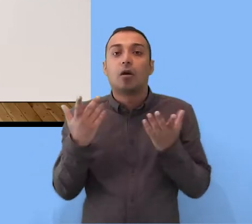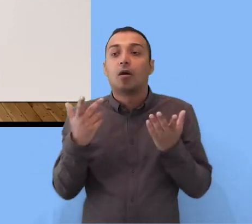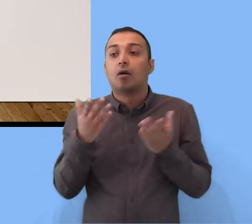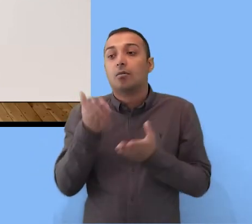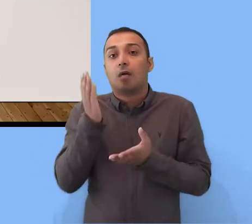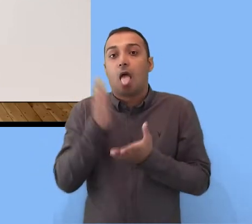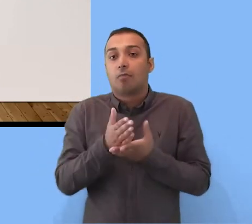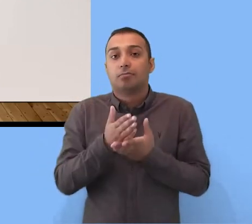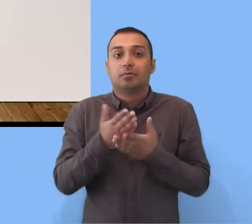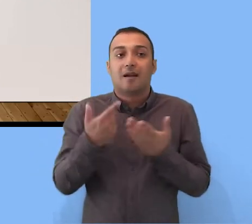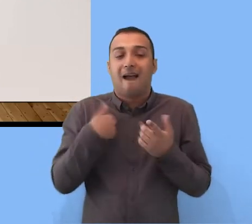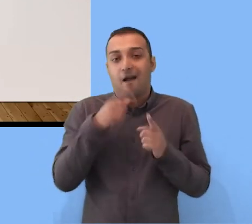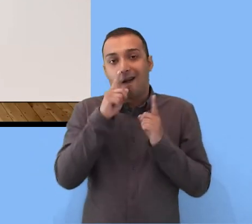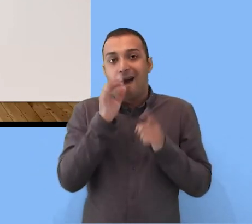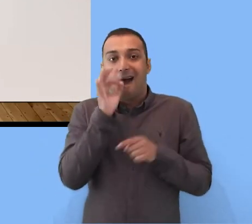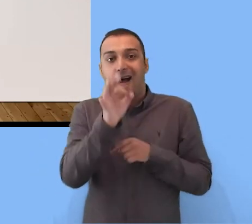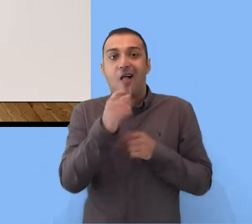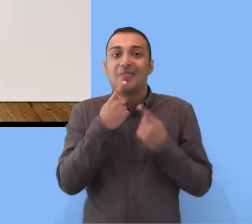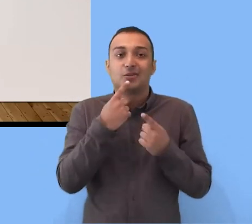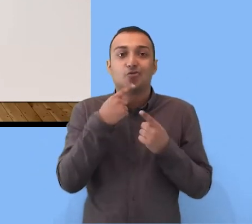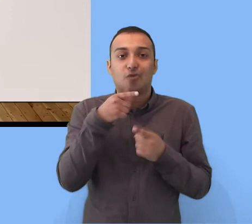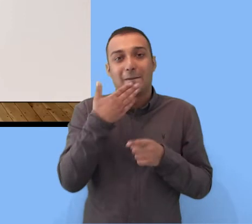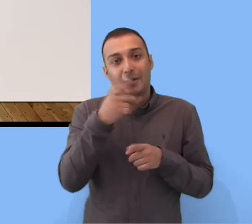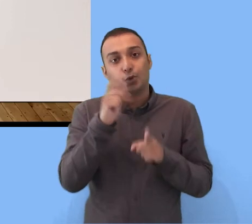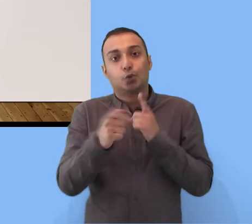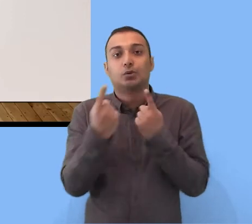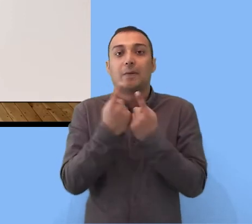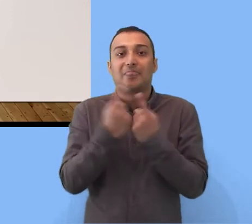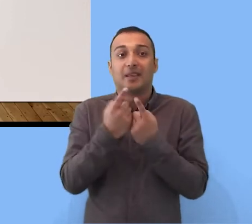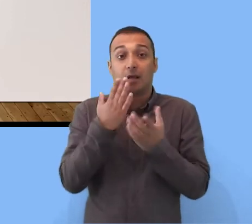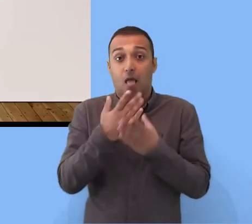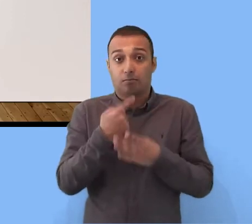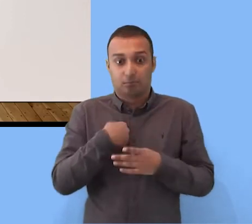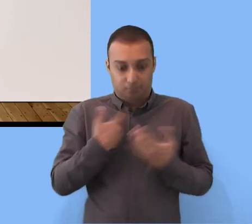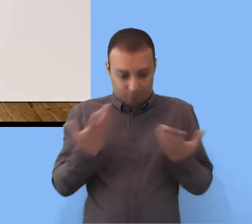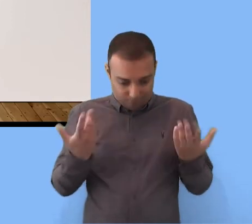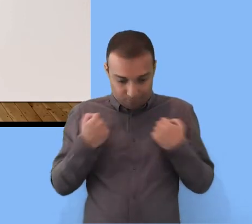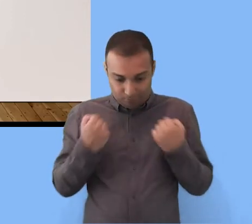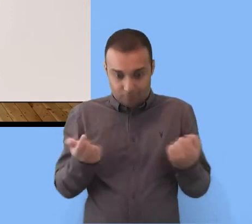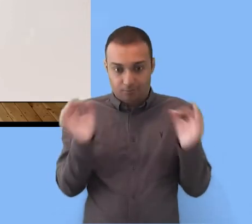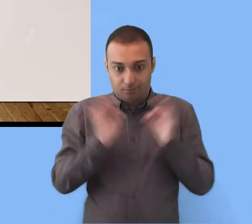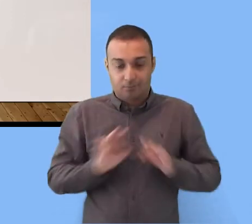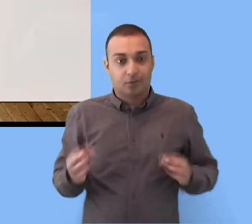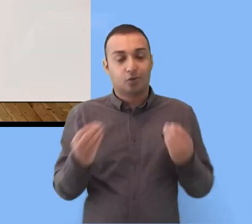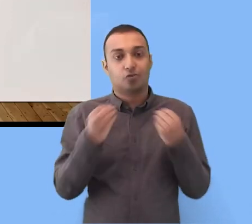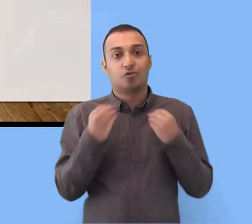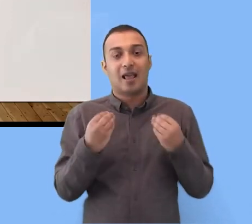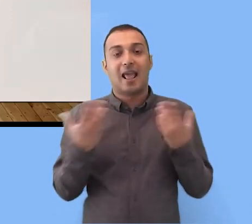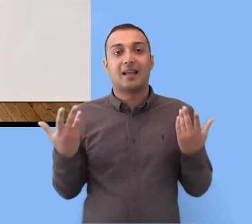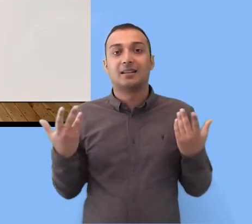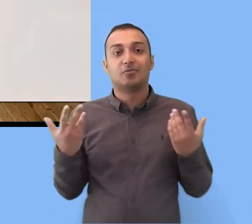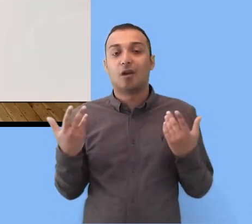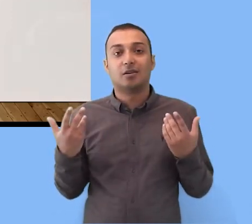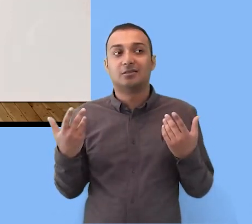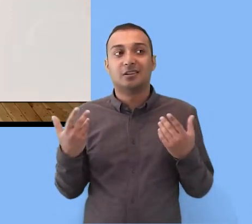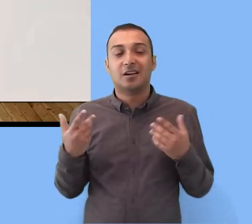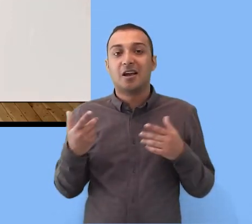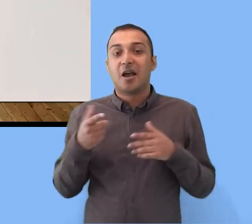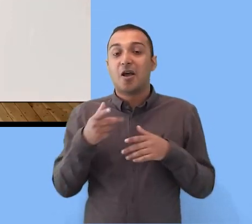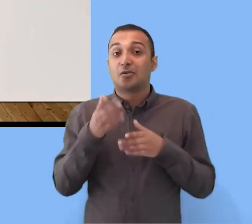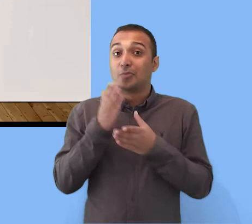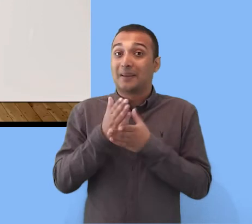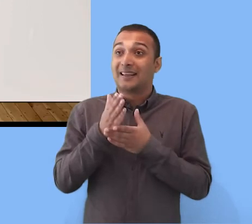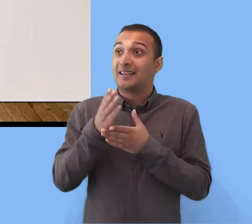trained. That's not fair. And it's something that we as educators, we as anybody with any influence on policy really needs